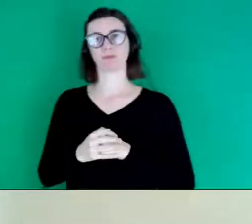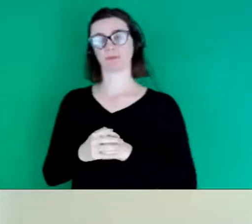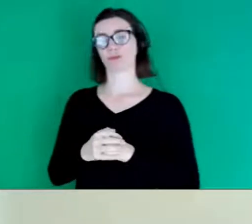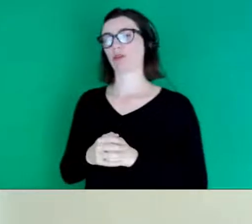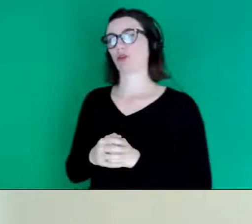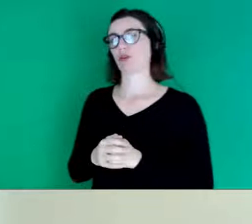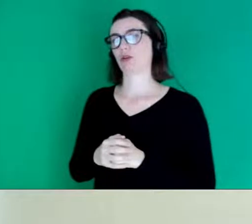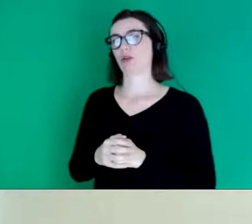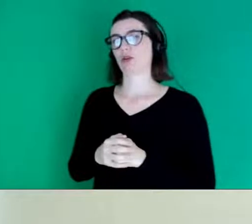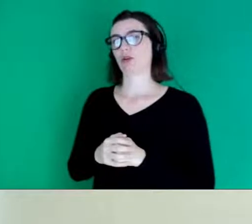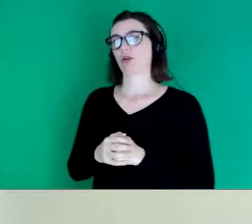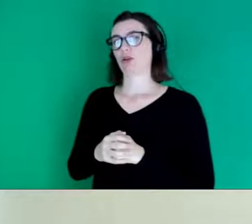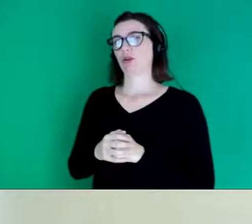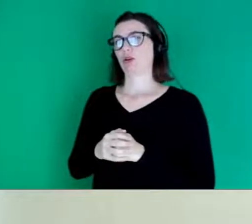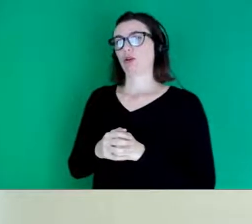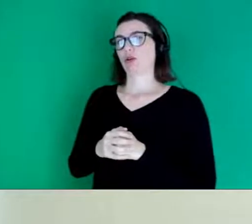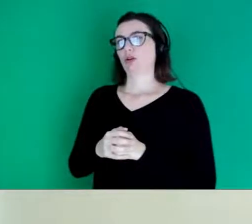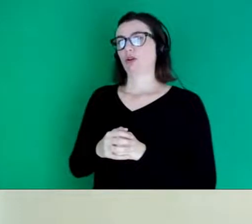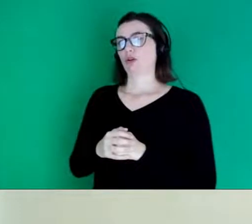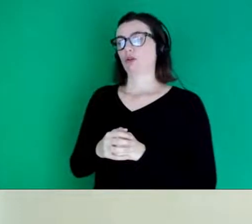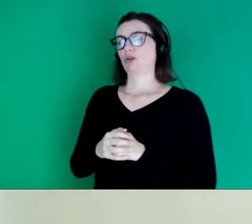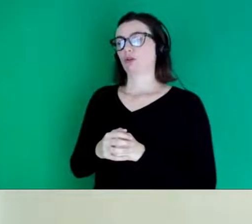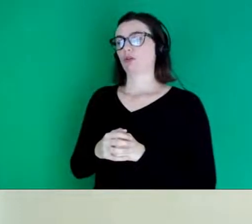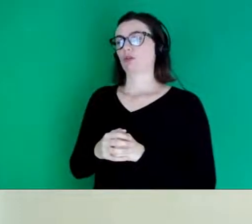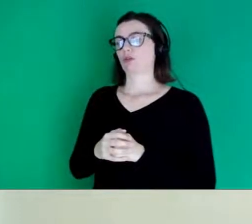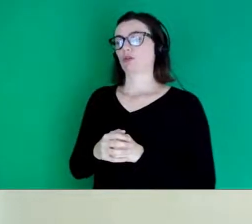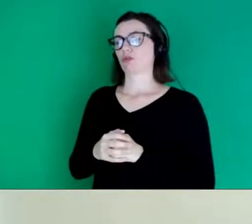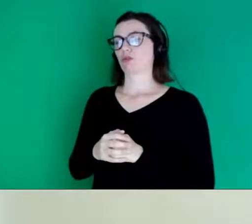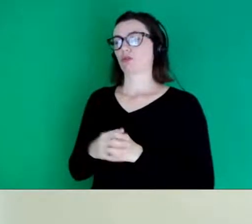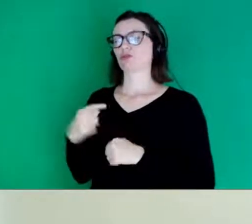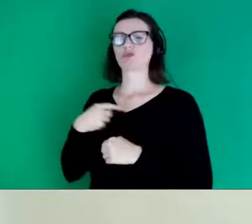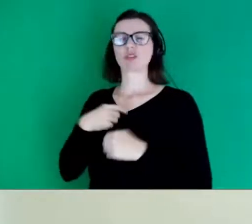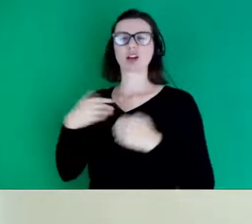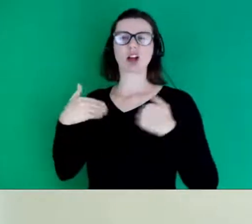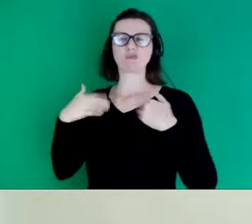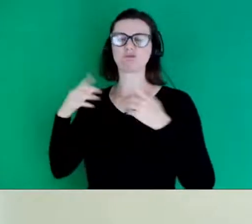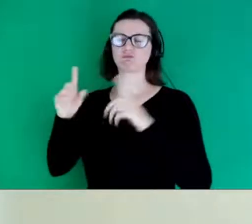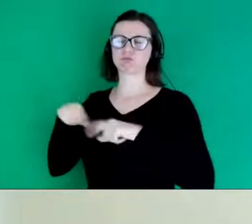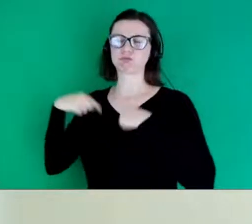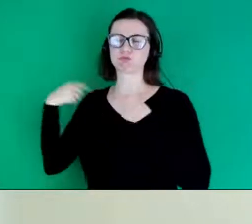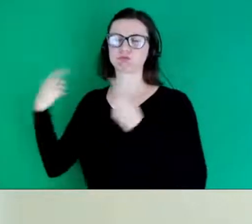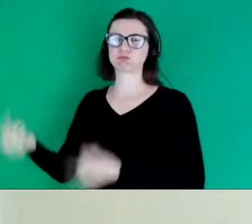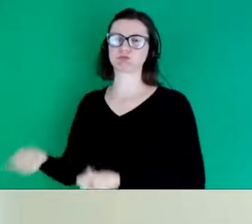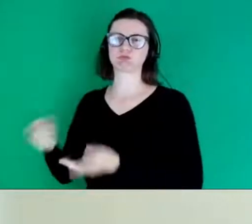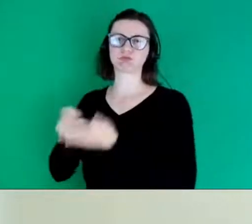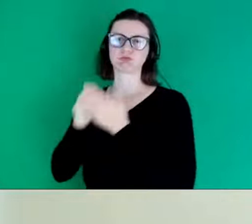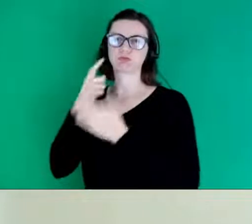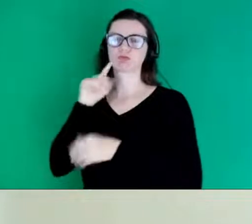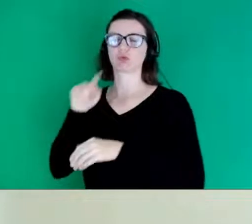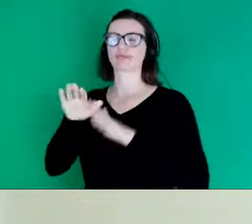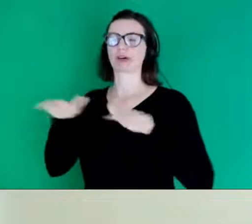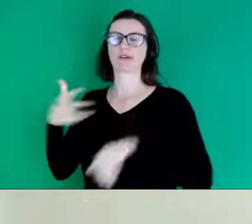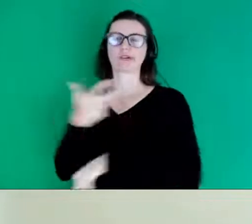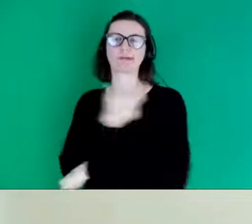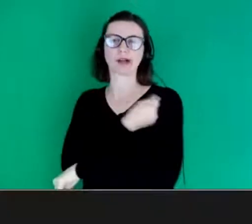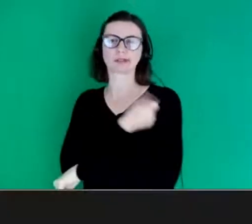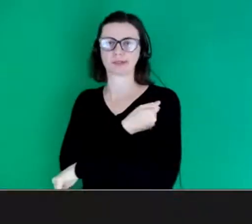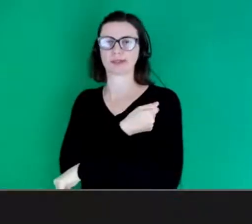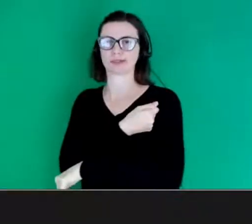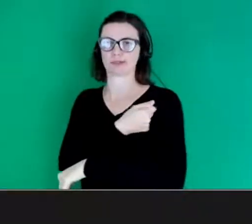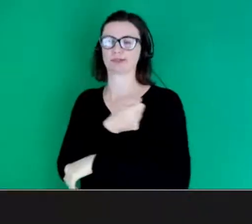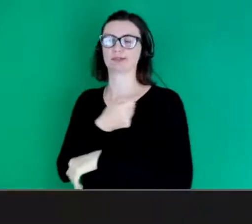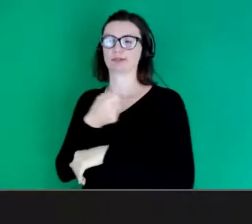Well, we have longstanding requirements for childhood vaccines, and that is before entry to the